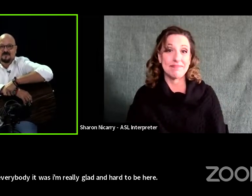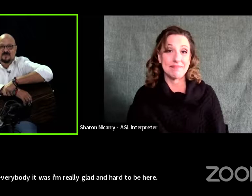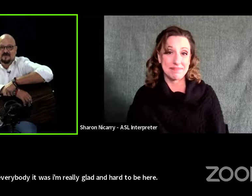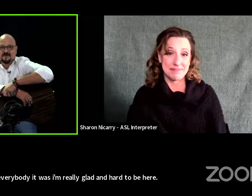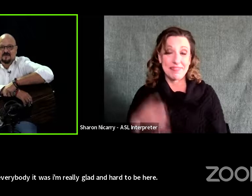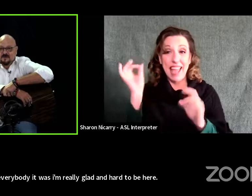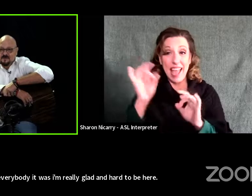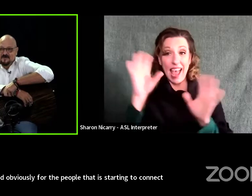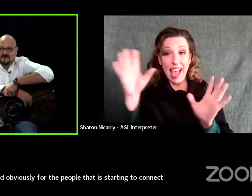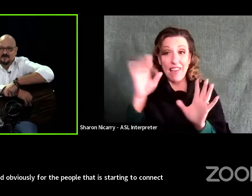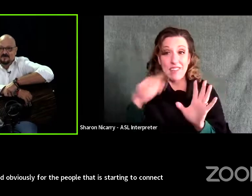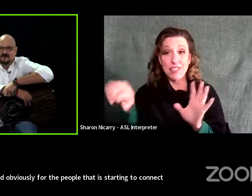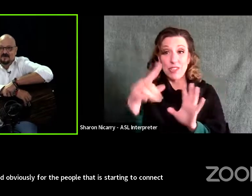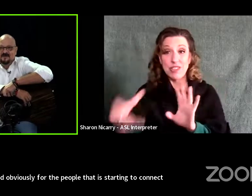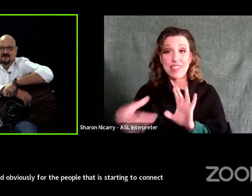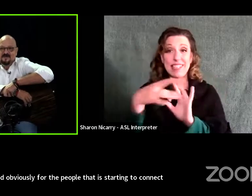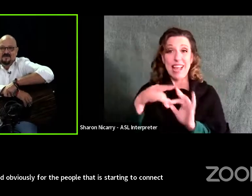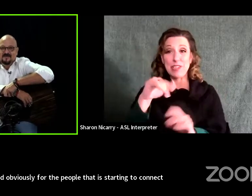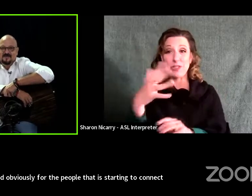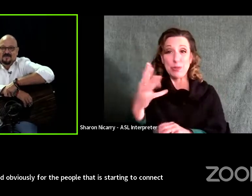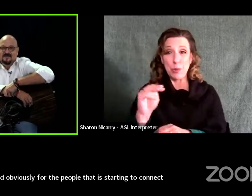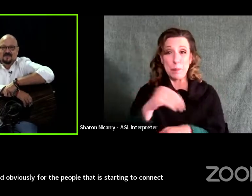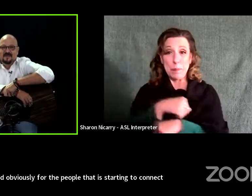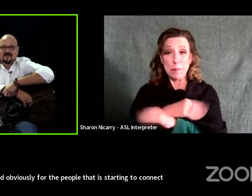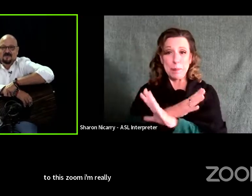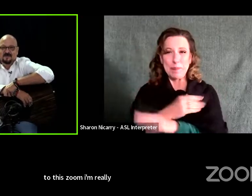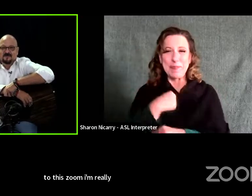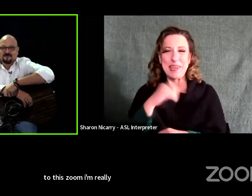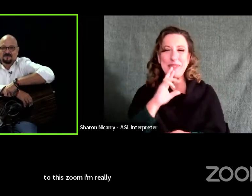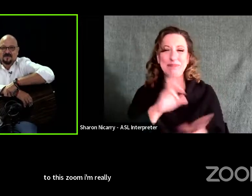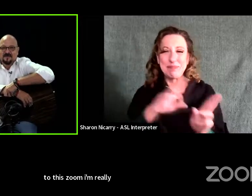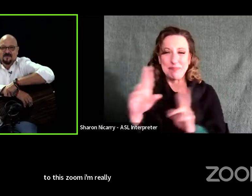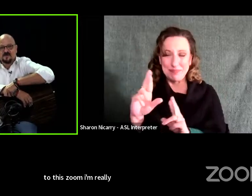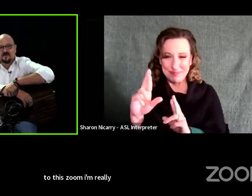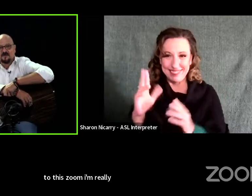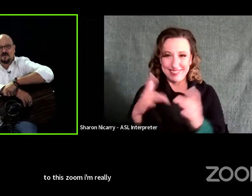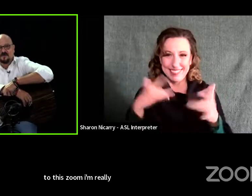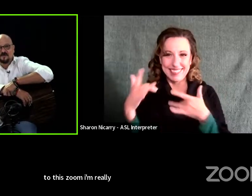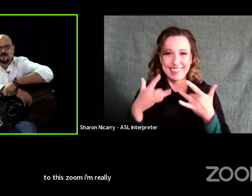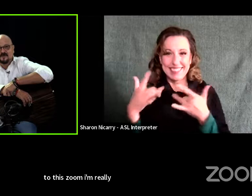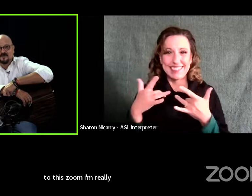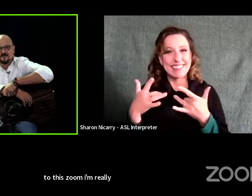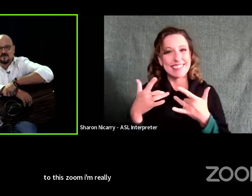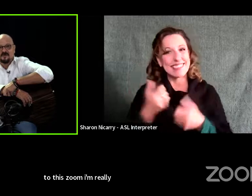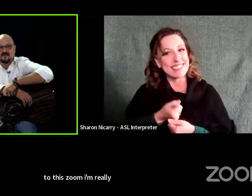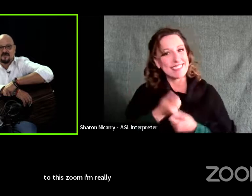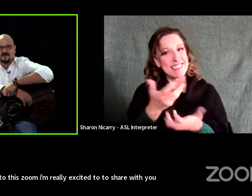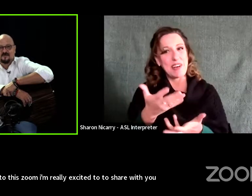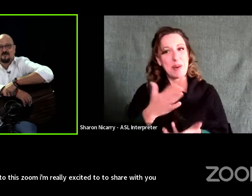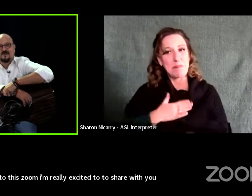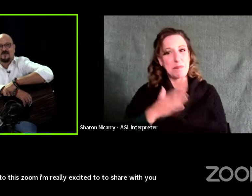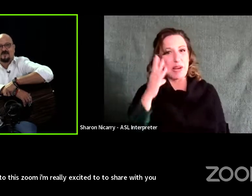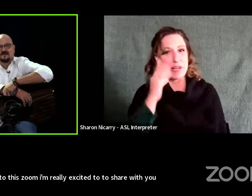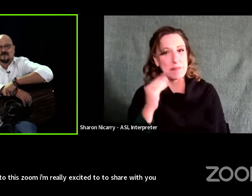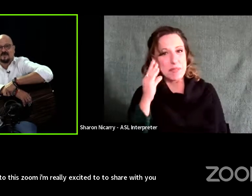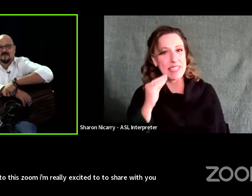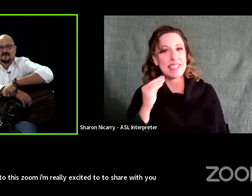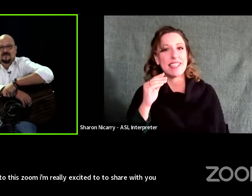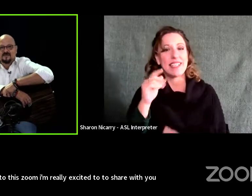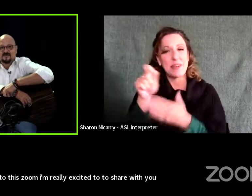starting to connect to the Zoom, I'm really excited to share with you my experience as a